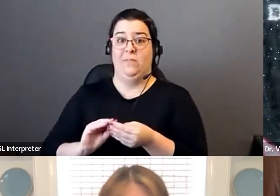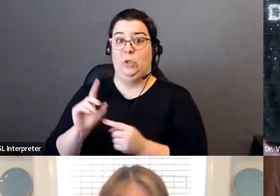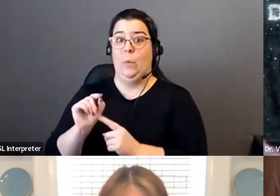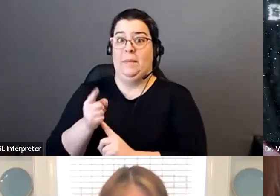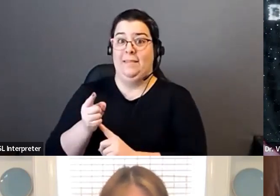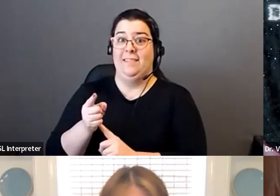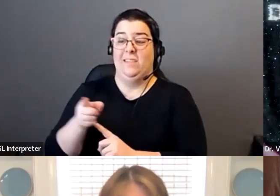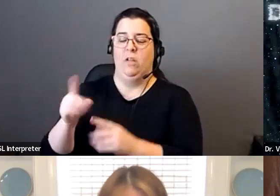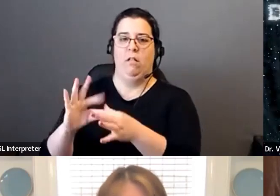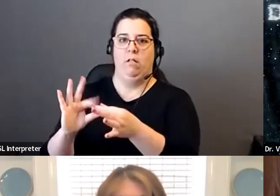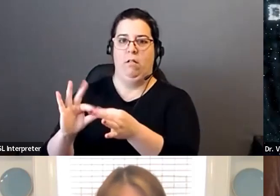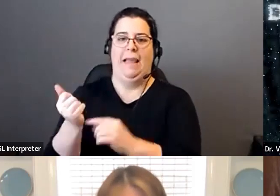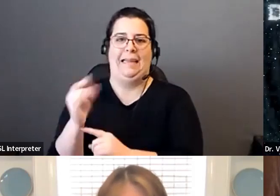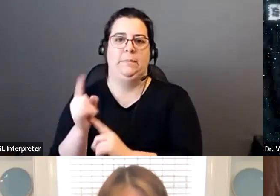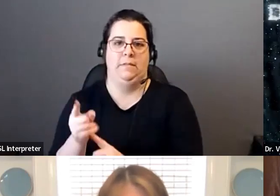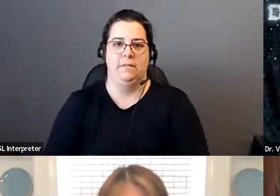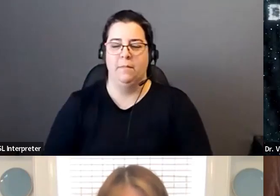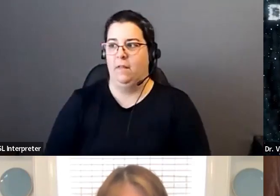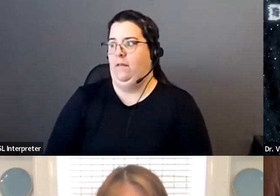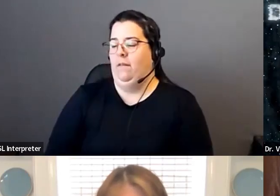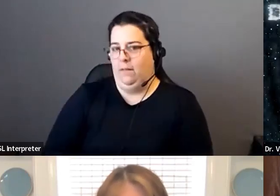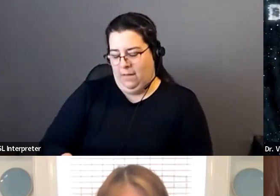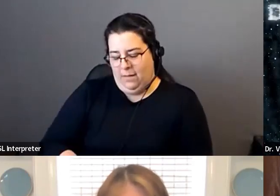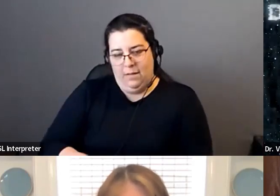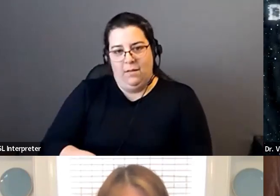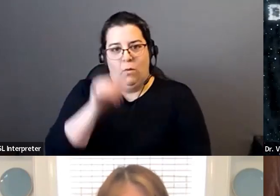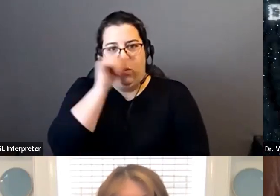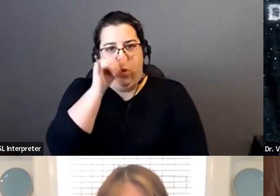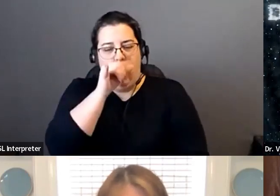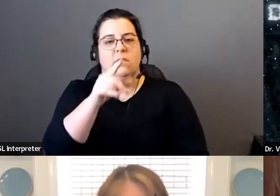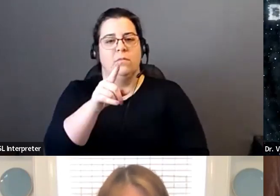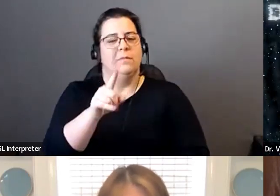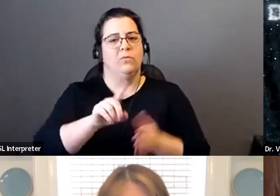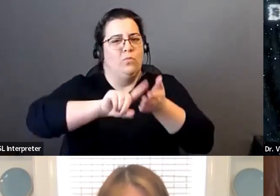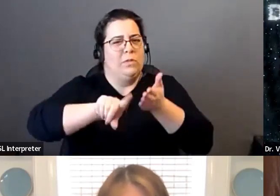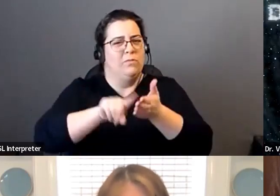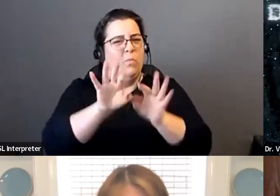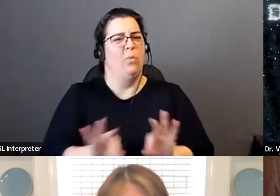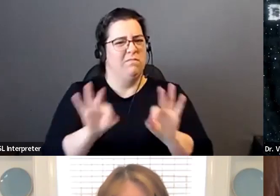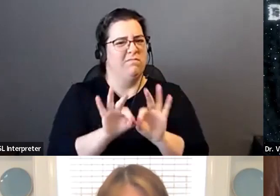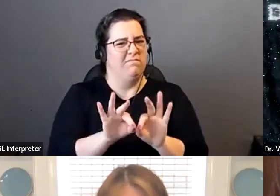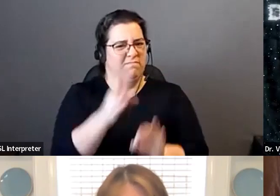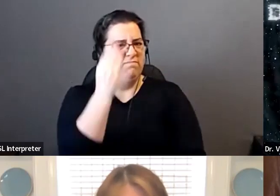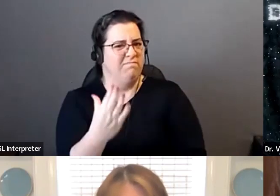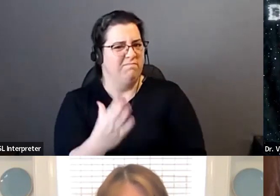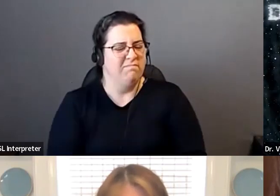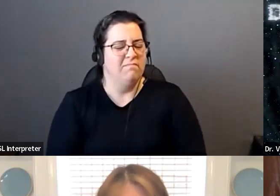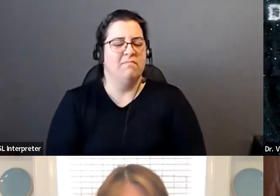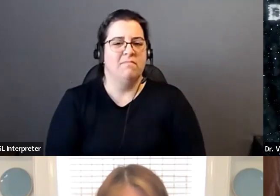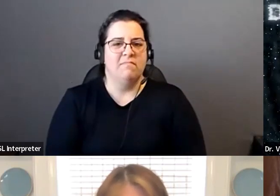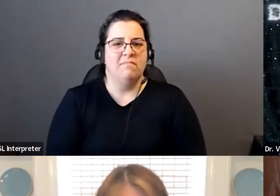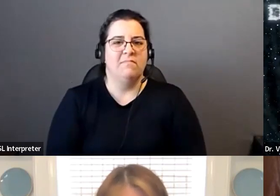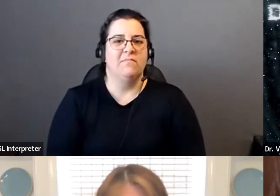15 minutes. So research is always key. Research is always key. So better to go in with